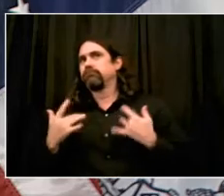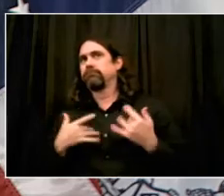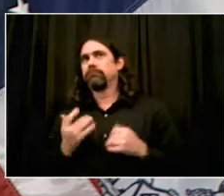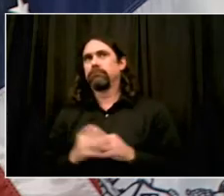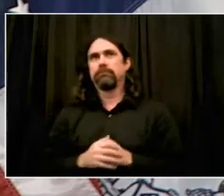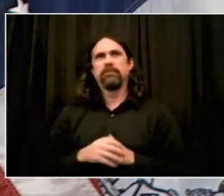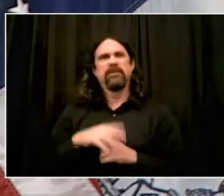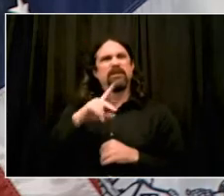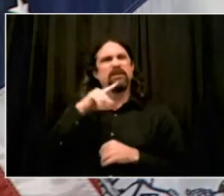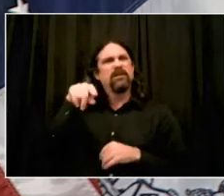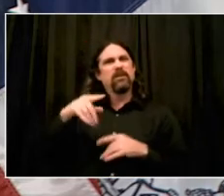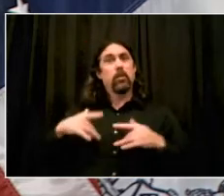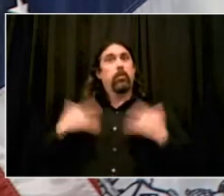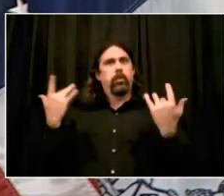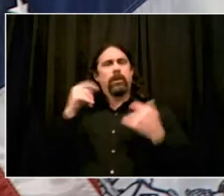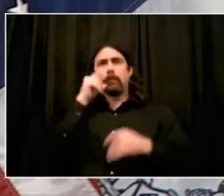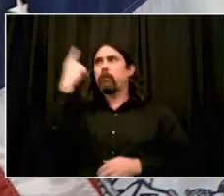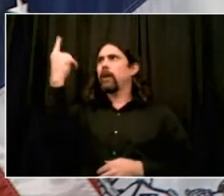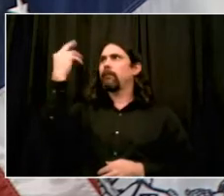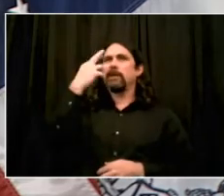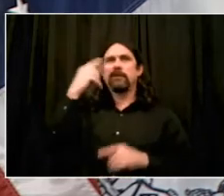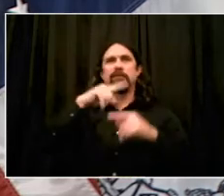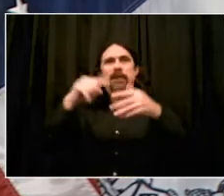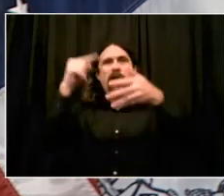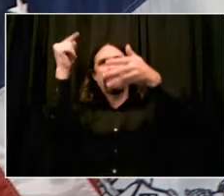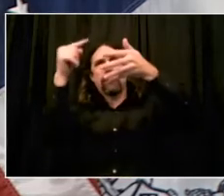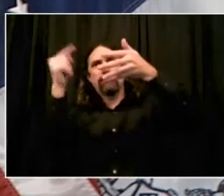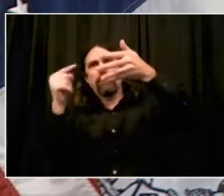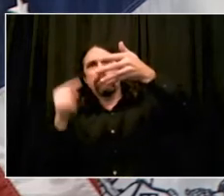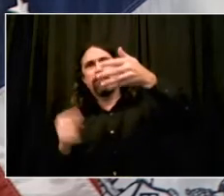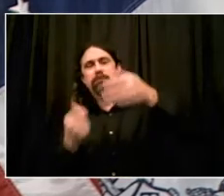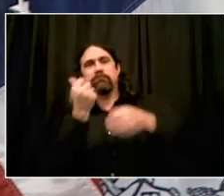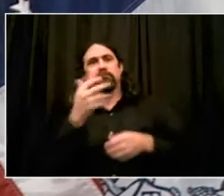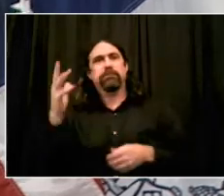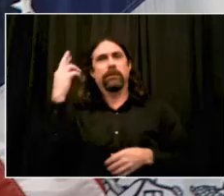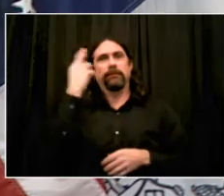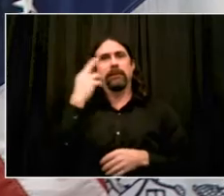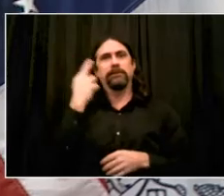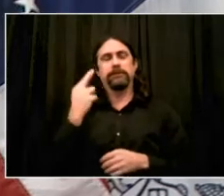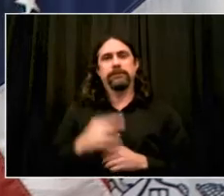spoke to Majority Leader Andrea Stewart-Cousins last week to congratulate you and all your